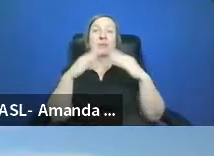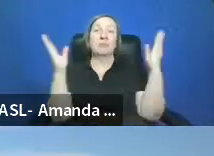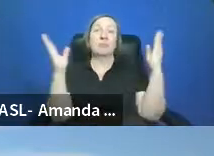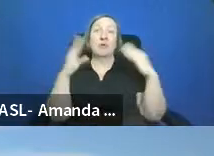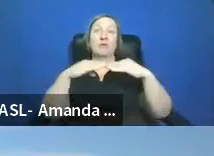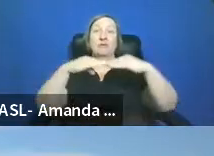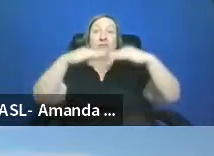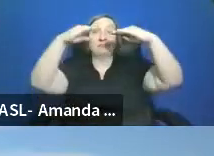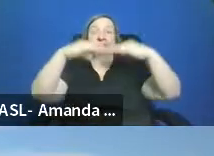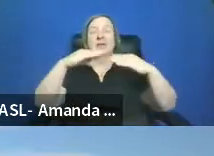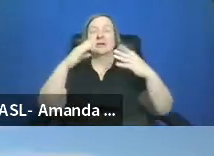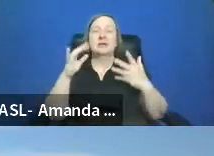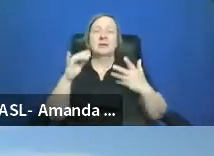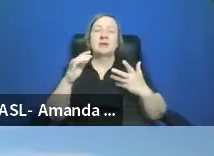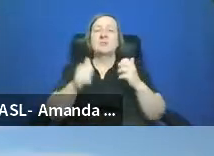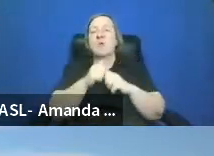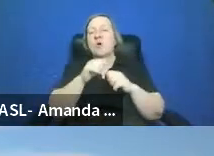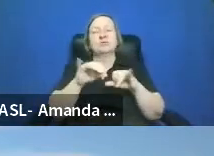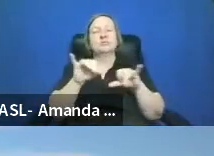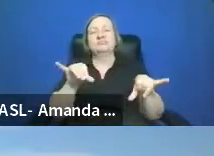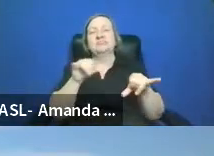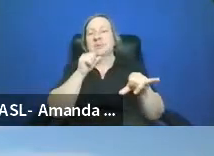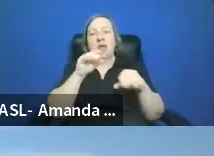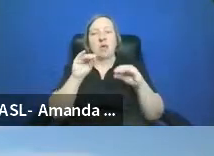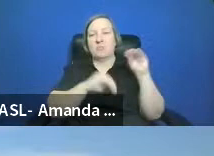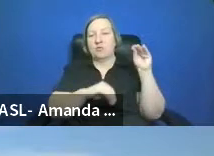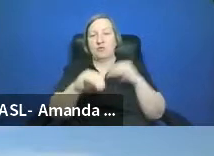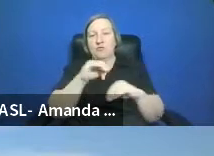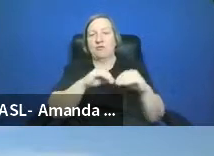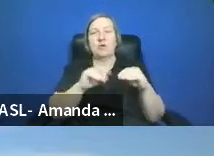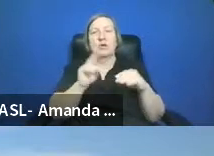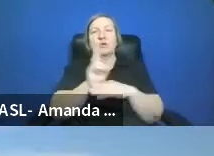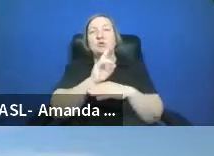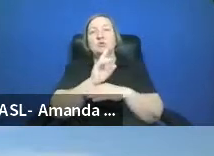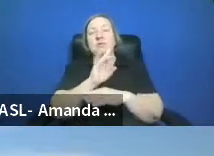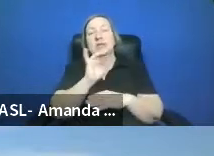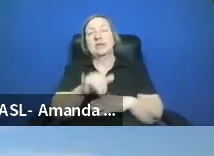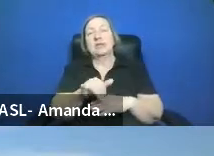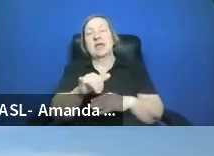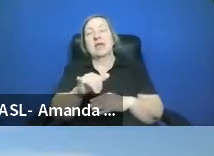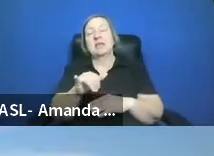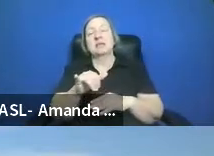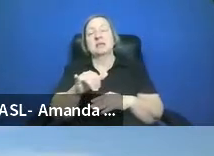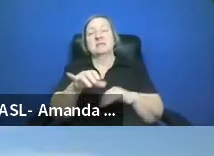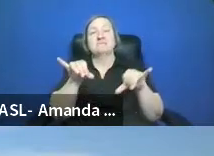fixed. Using the fixed span or the single fixed span